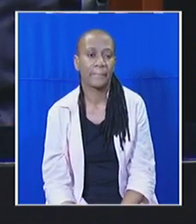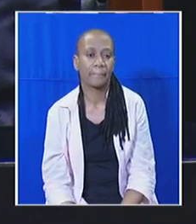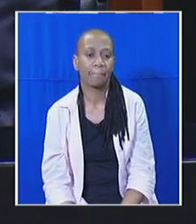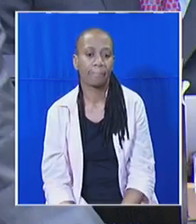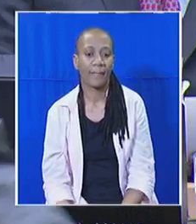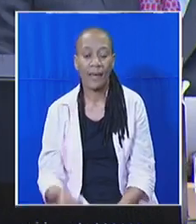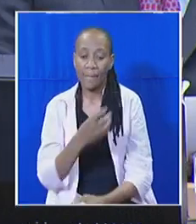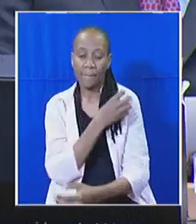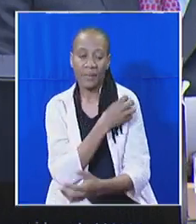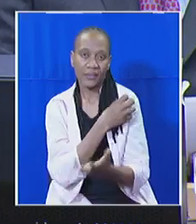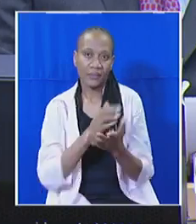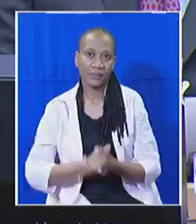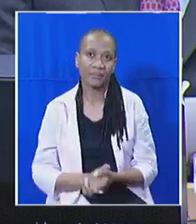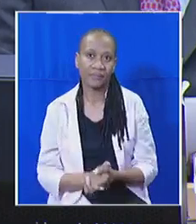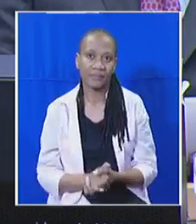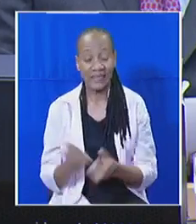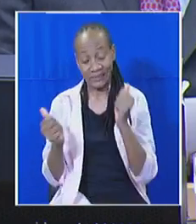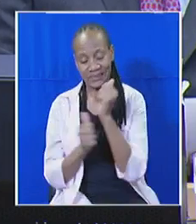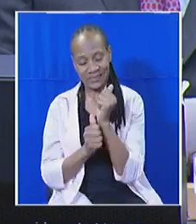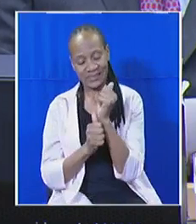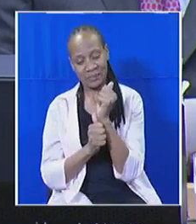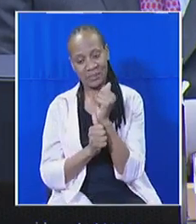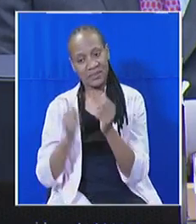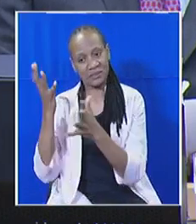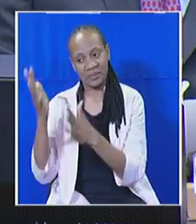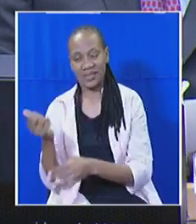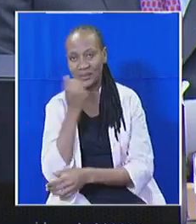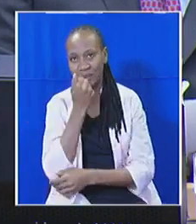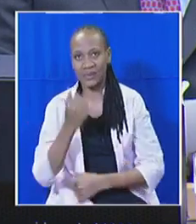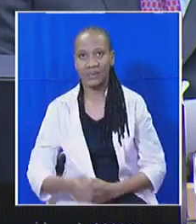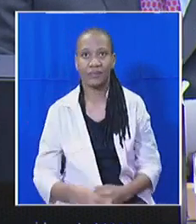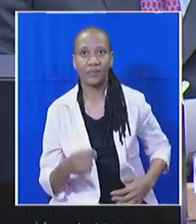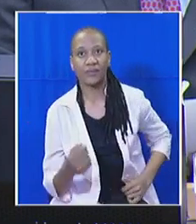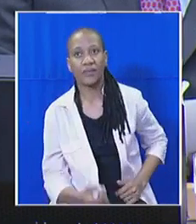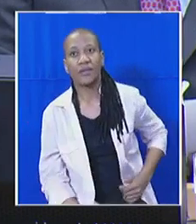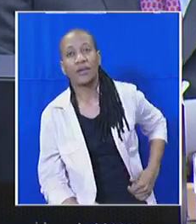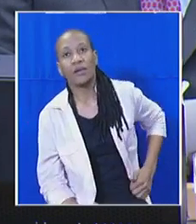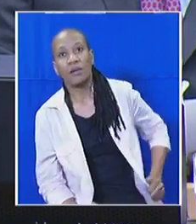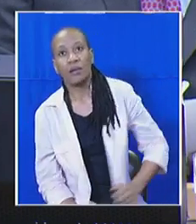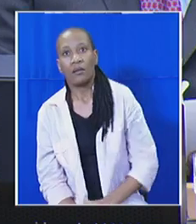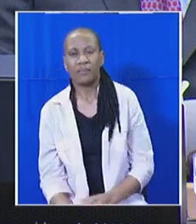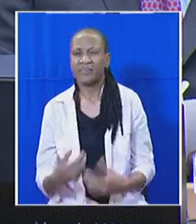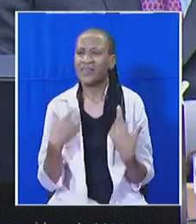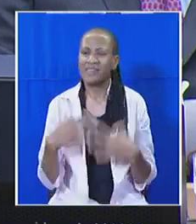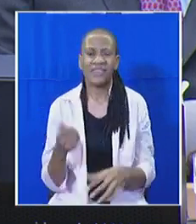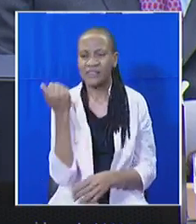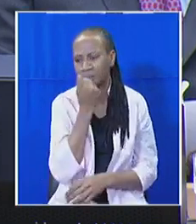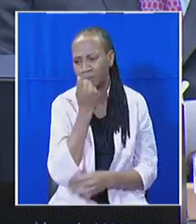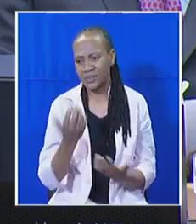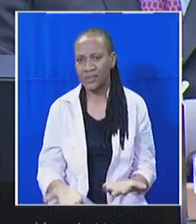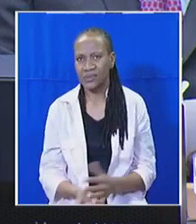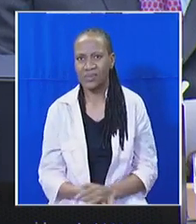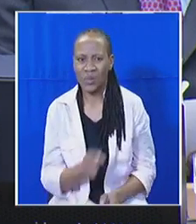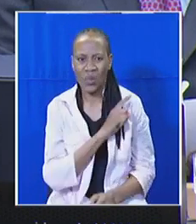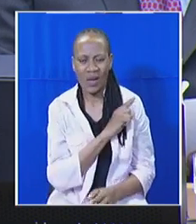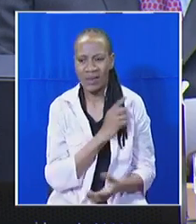Honorable Minister, Deputy Speaker, sorry, I think I apologize for what happened. There's no